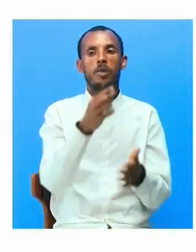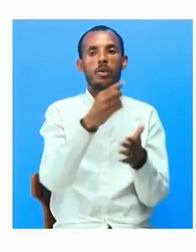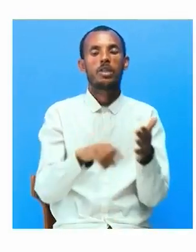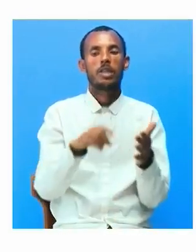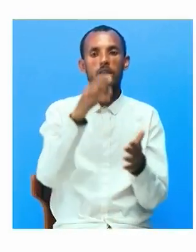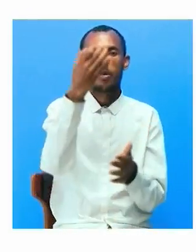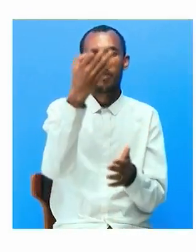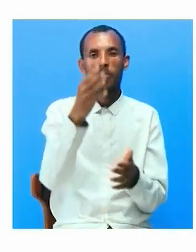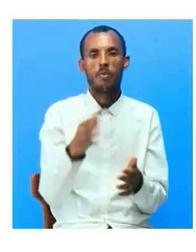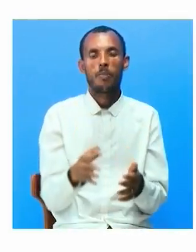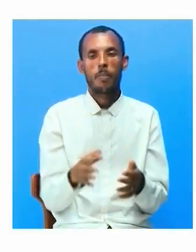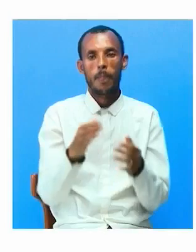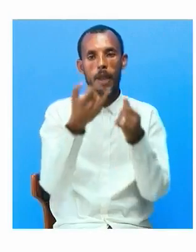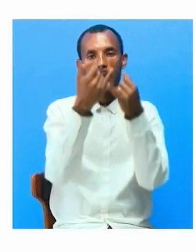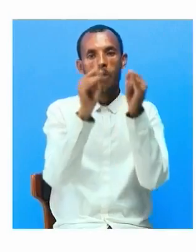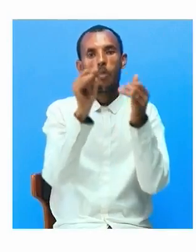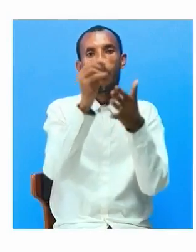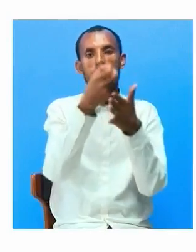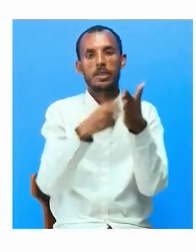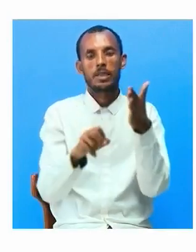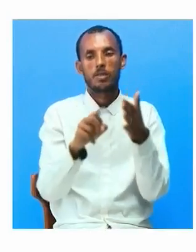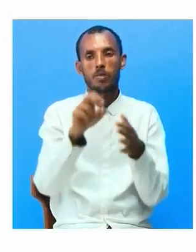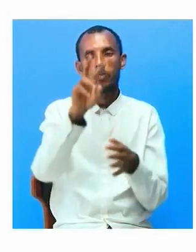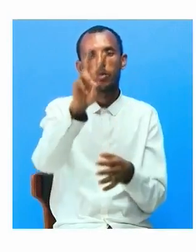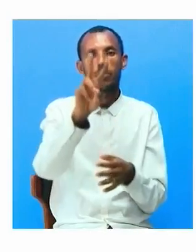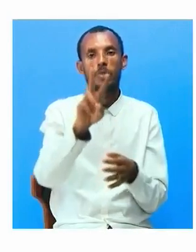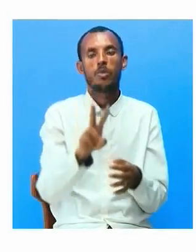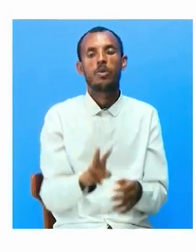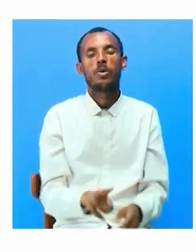of two integers